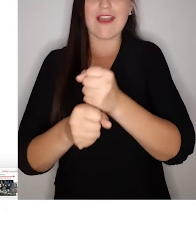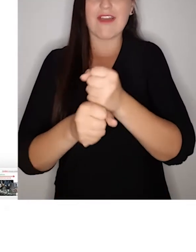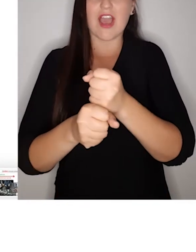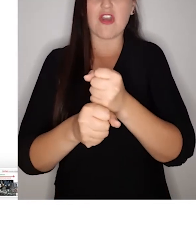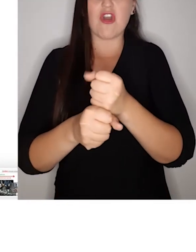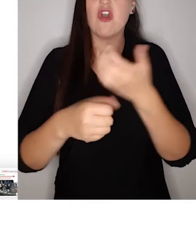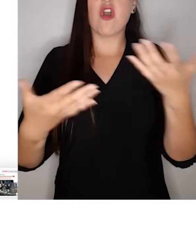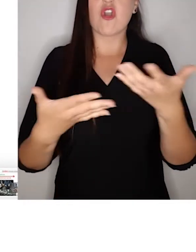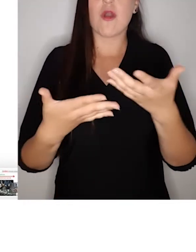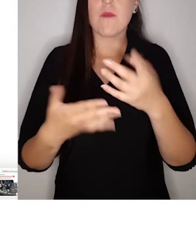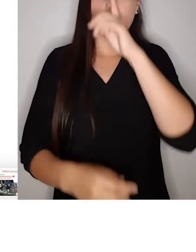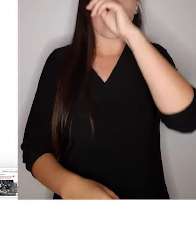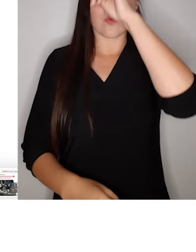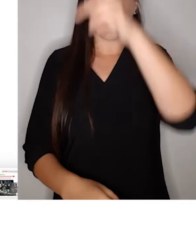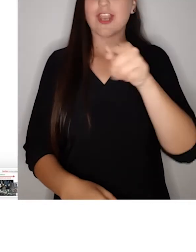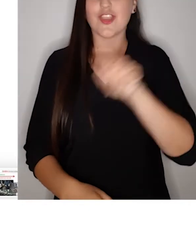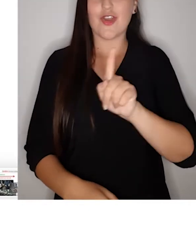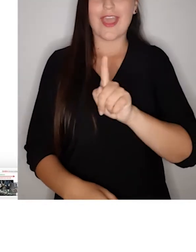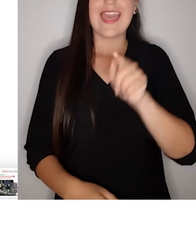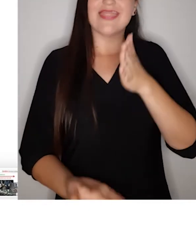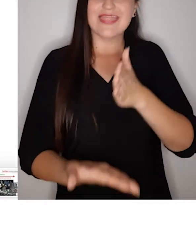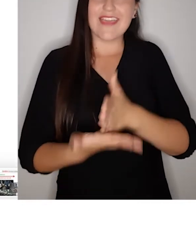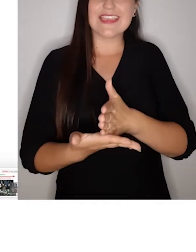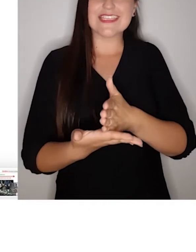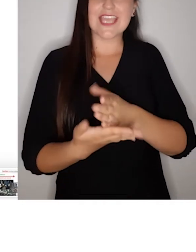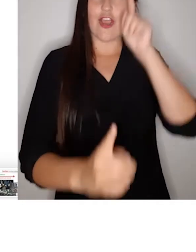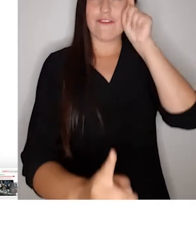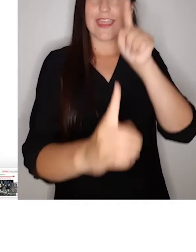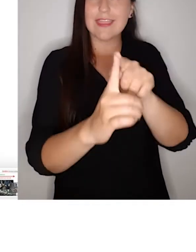is part of its core mandate.